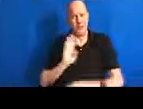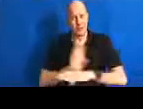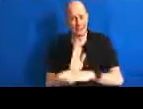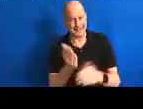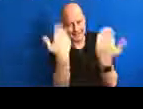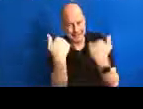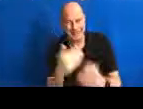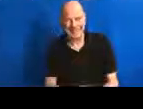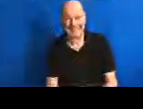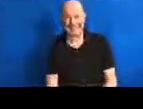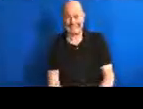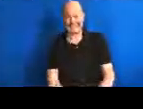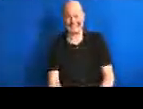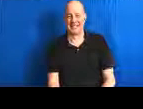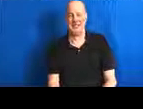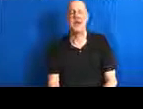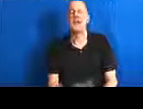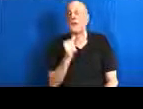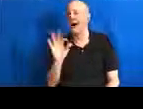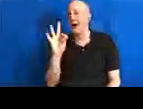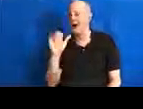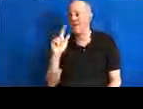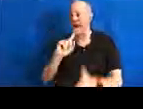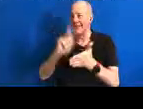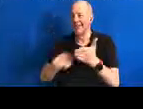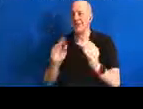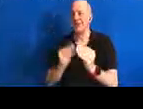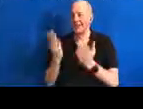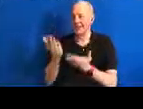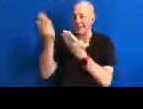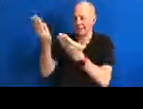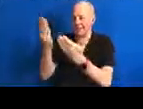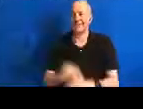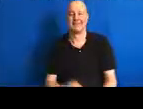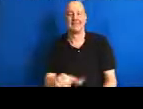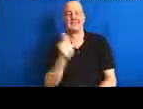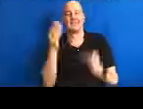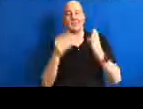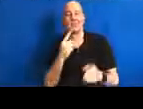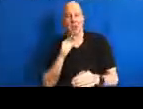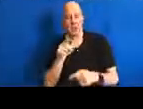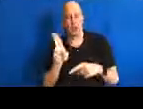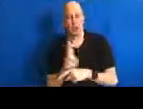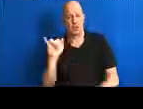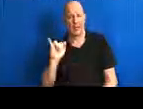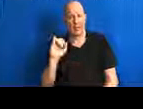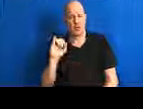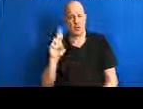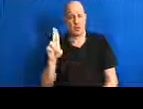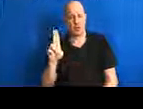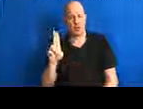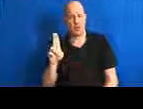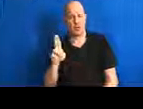Or not a fact check, but a suggestion. Jackie asked, are you using IOU interchangeably